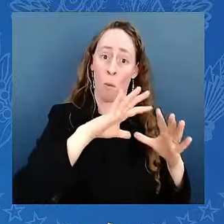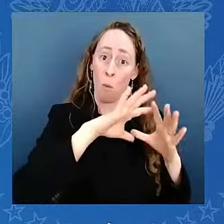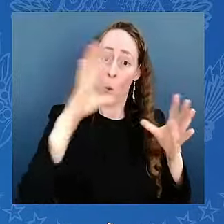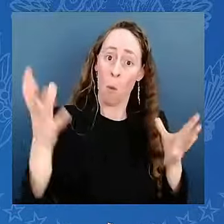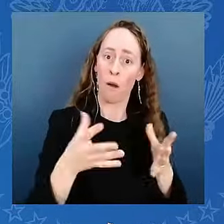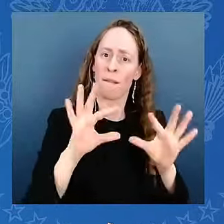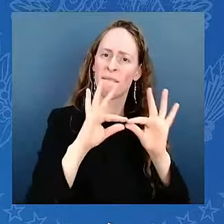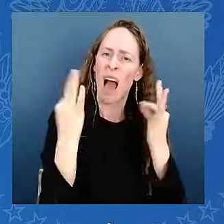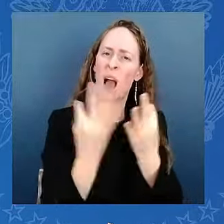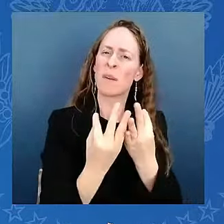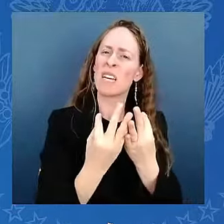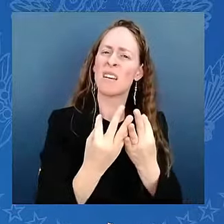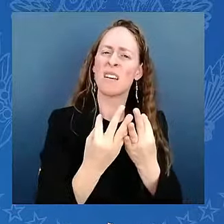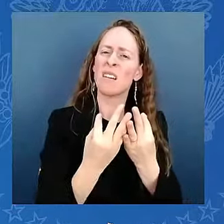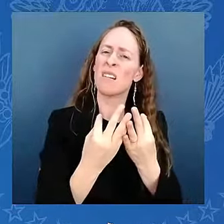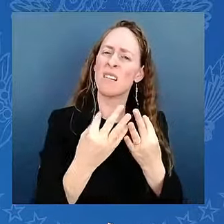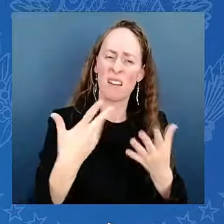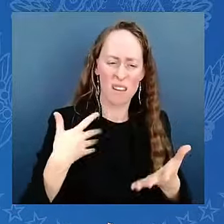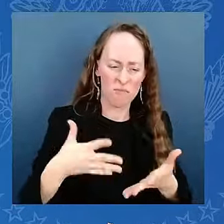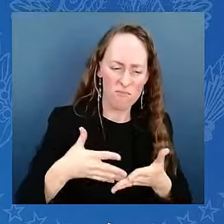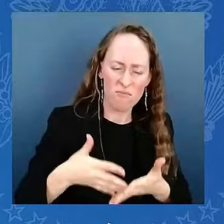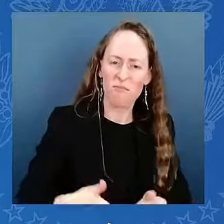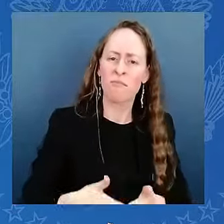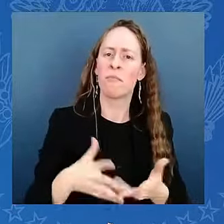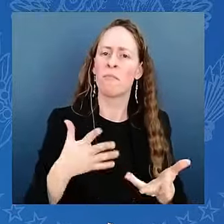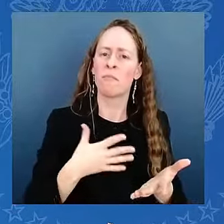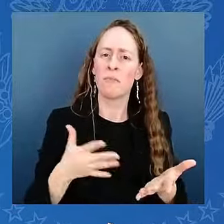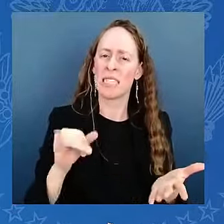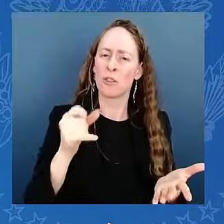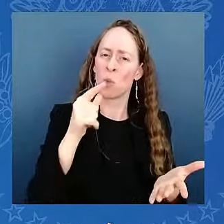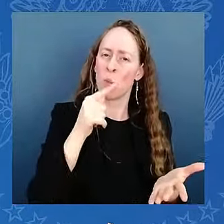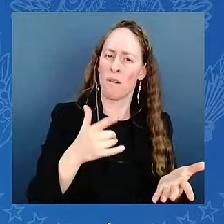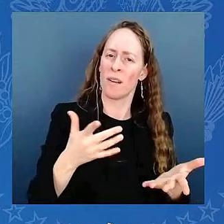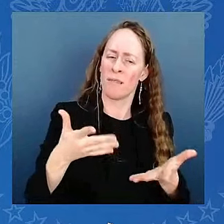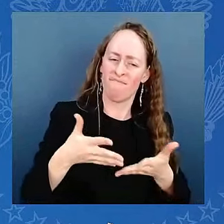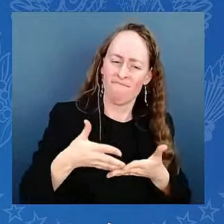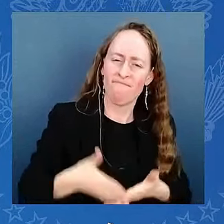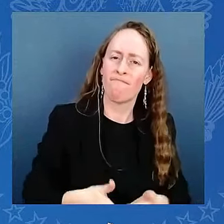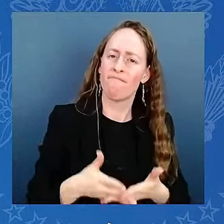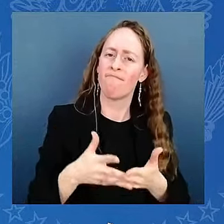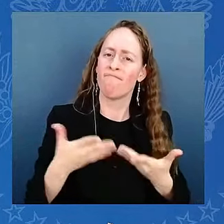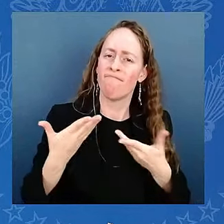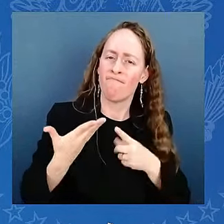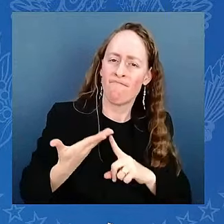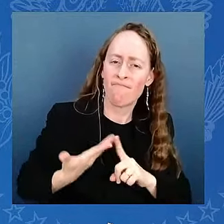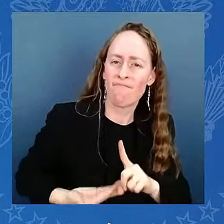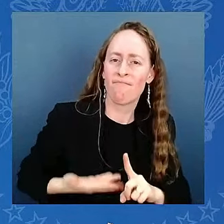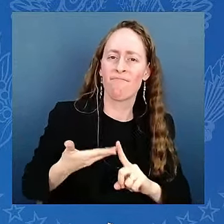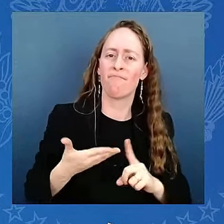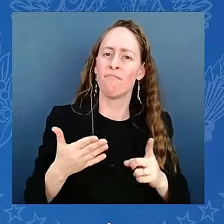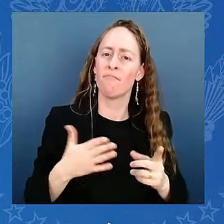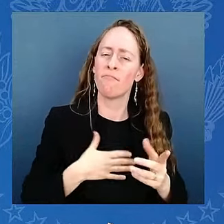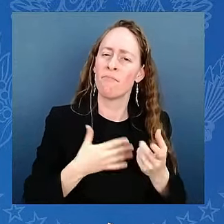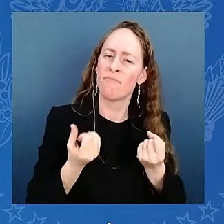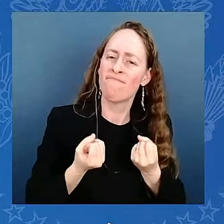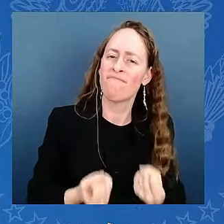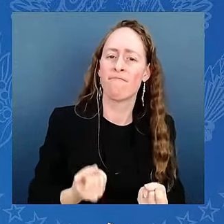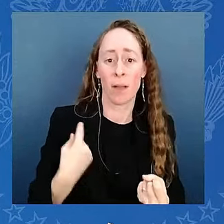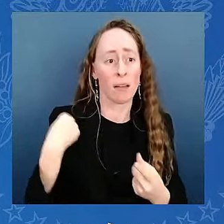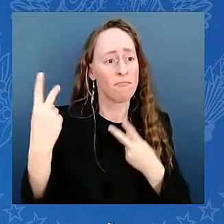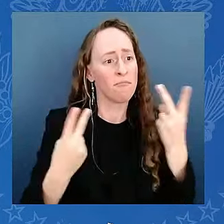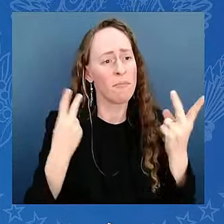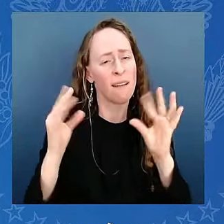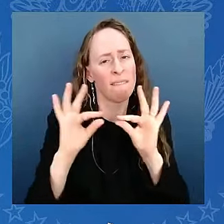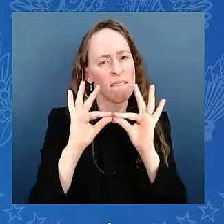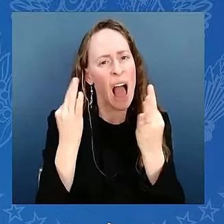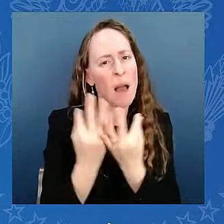more consequential. I mean that sincerely. And having lost family, not a different way, and not knowing what's